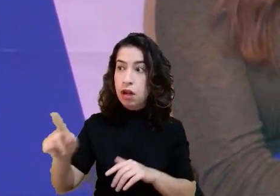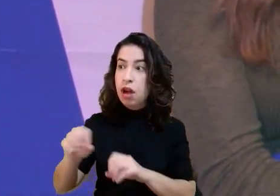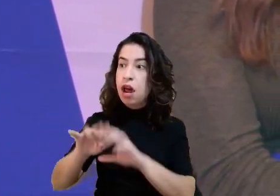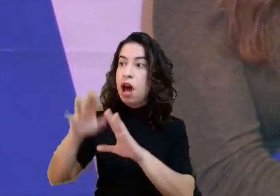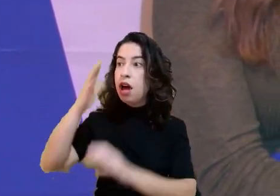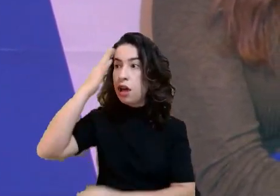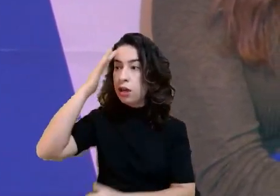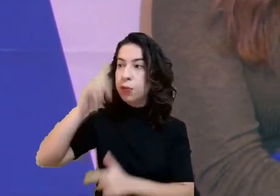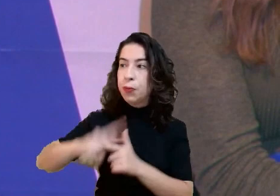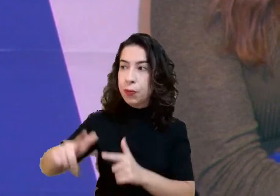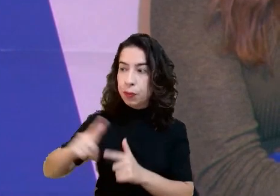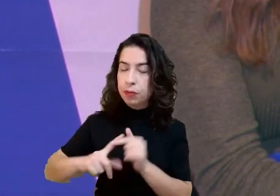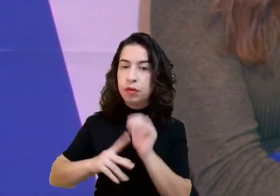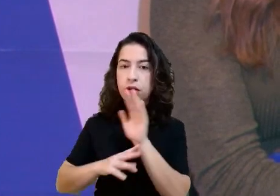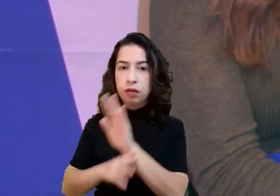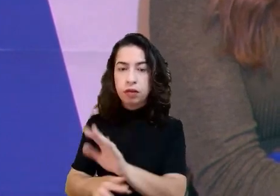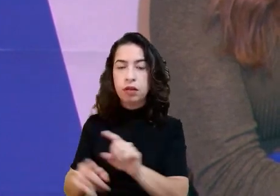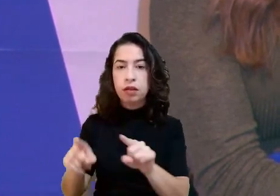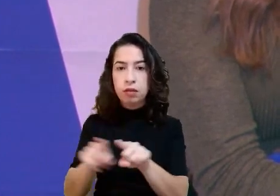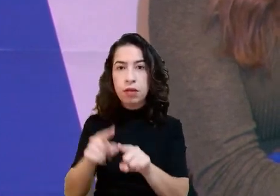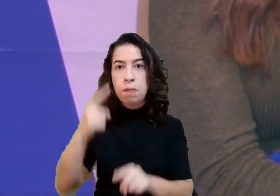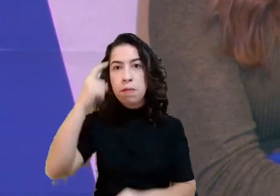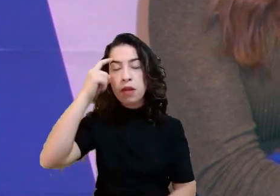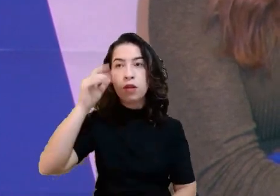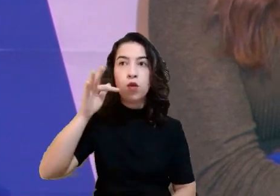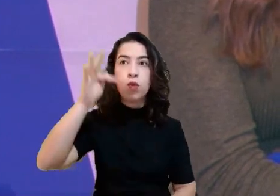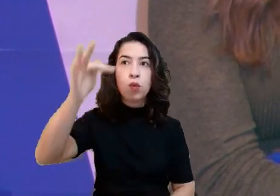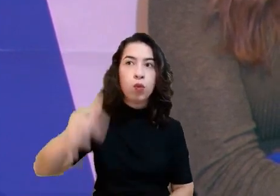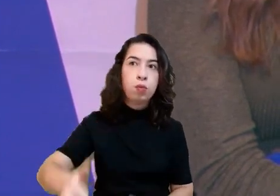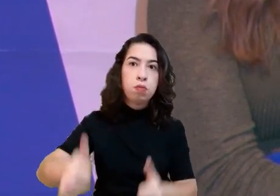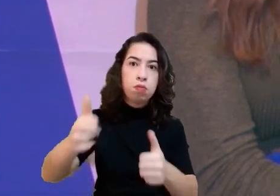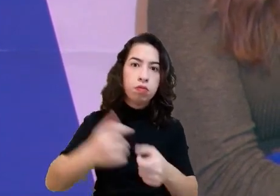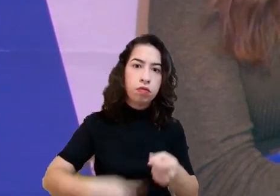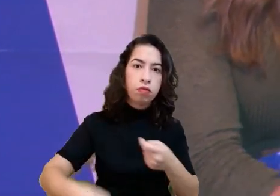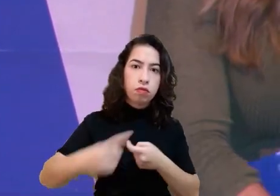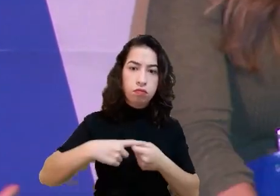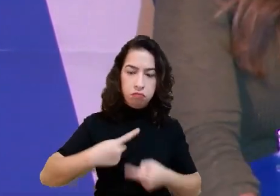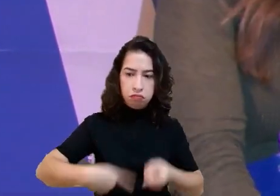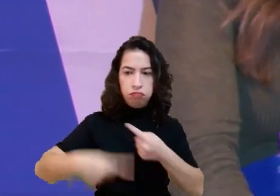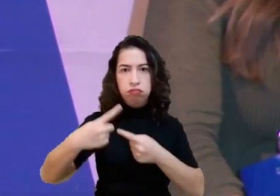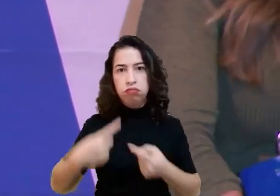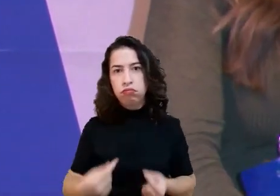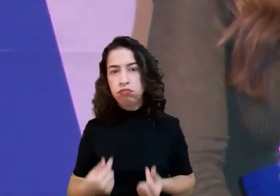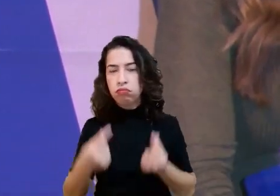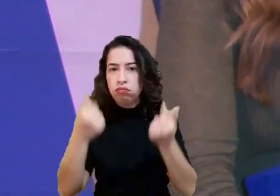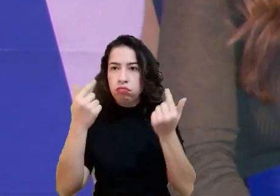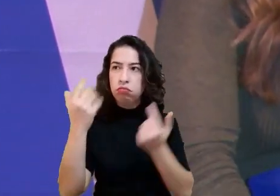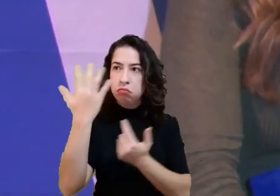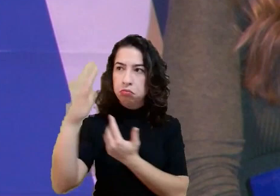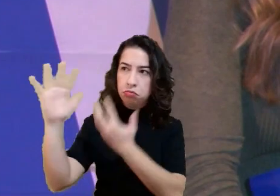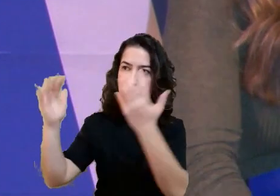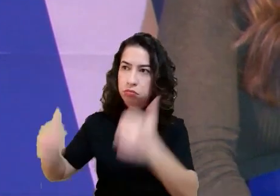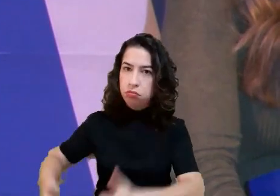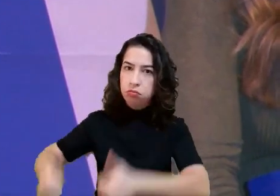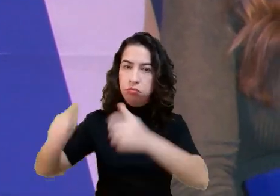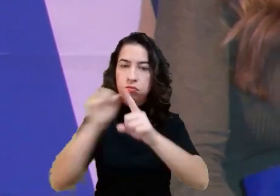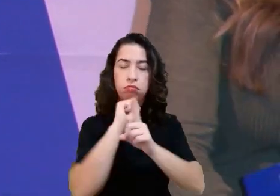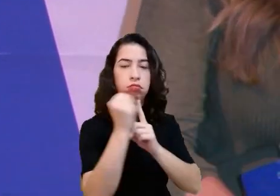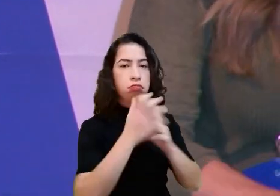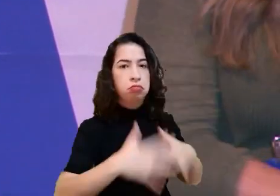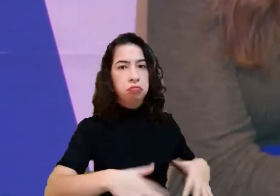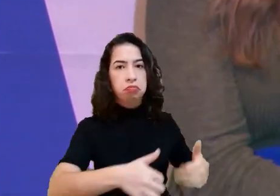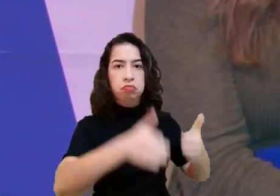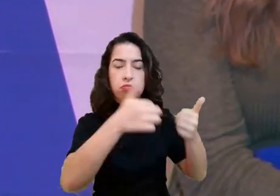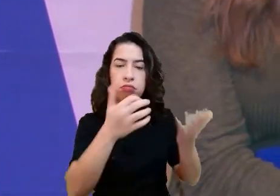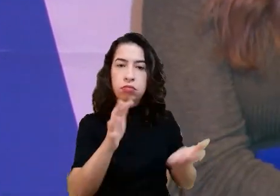clear problem with a focus on the future return, either a financial, or environmental, or a social